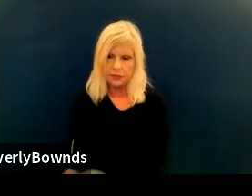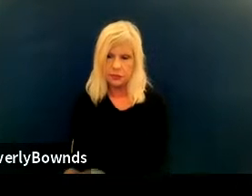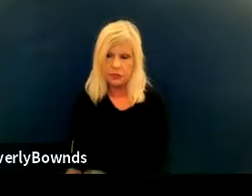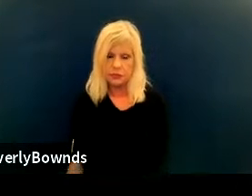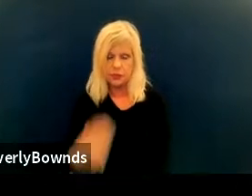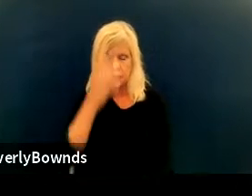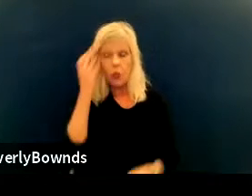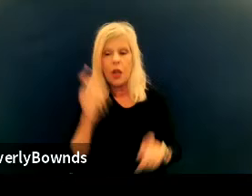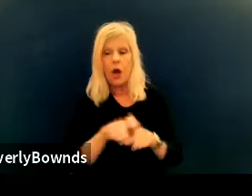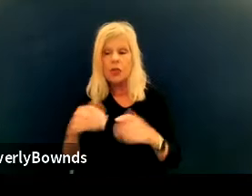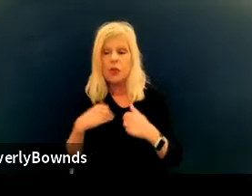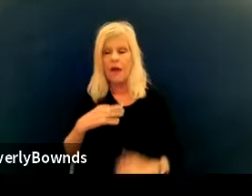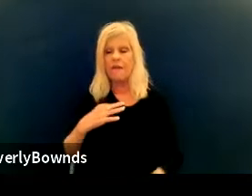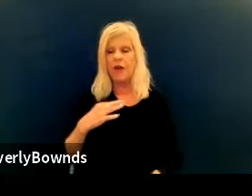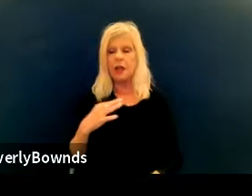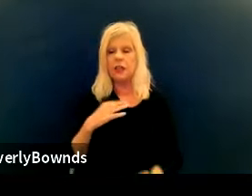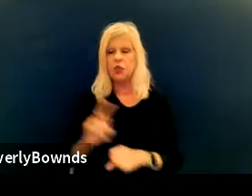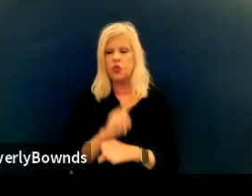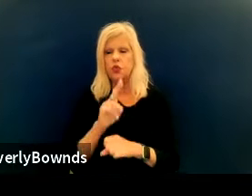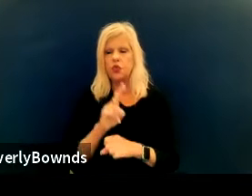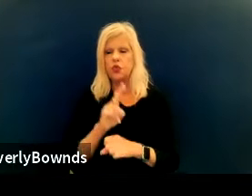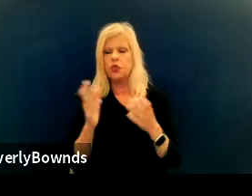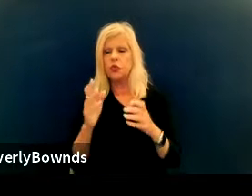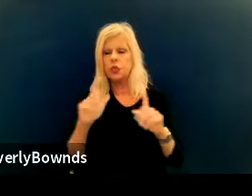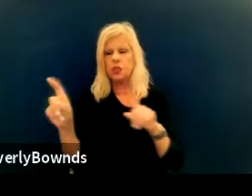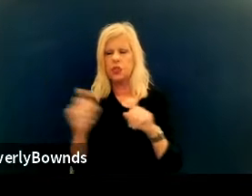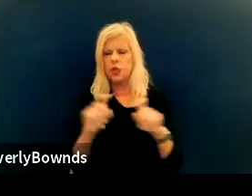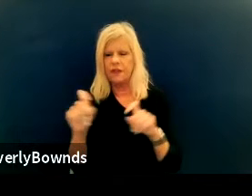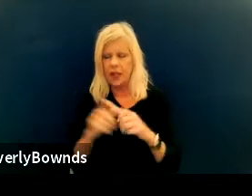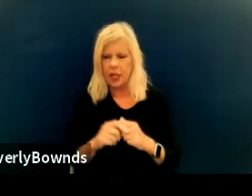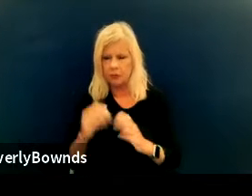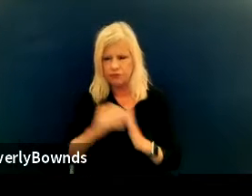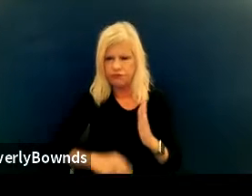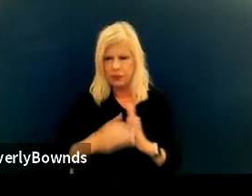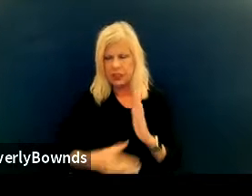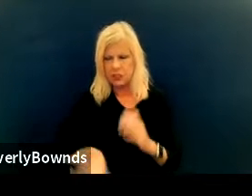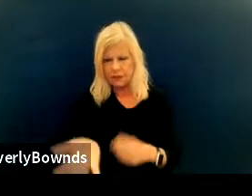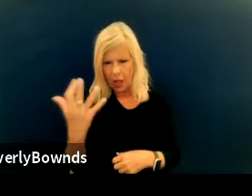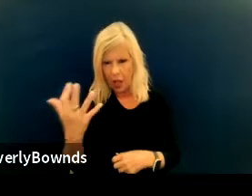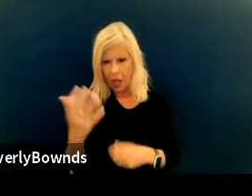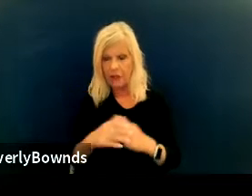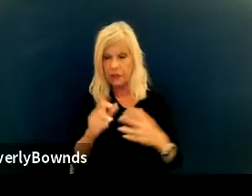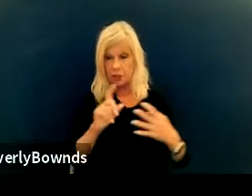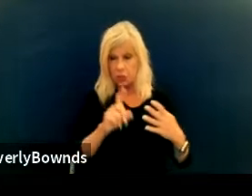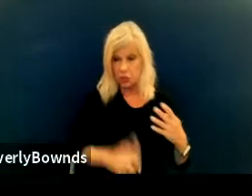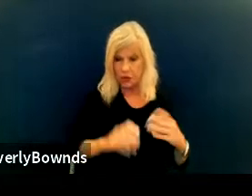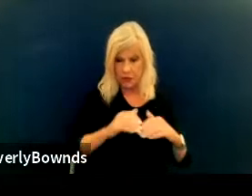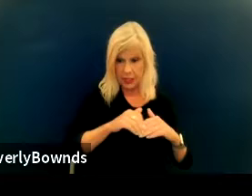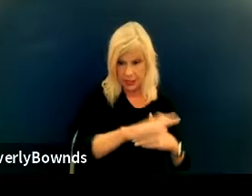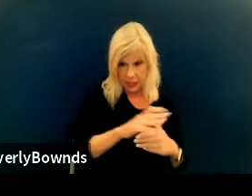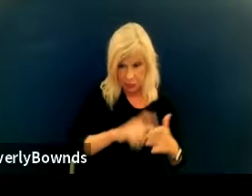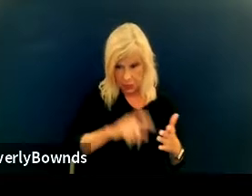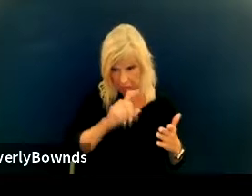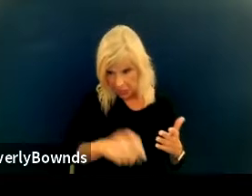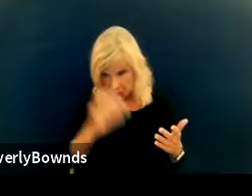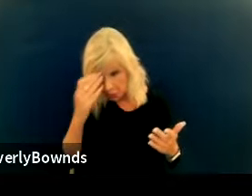We also have a voluntary user survey we're getting together for Section 5 to make sure that what we say people need to know about a fitness center